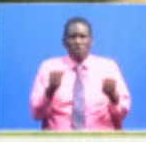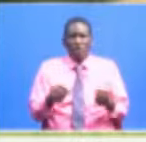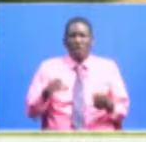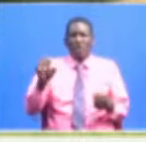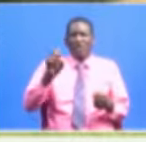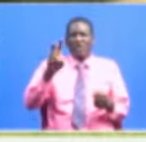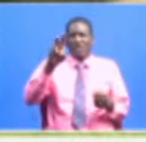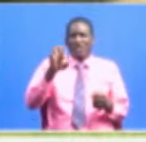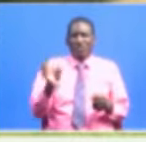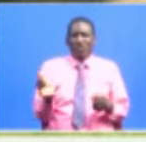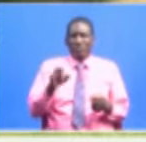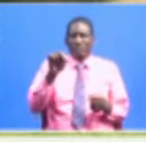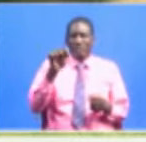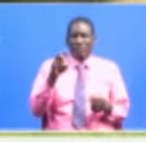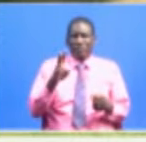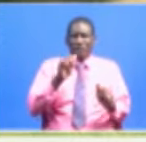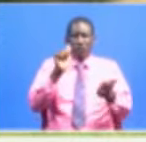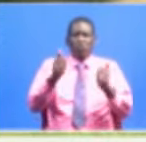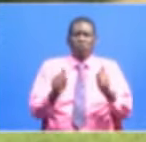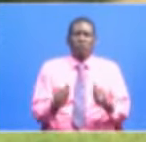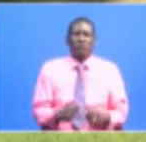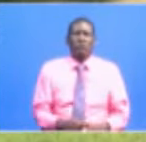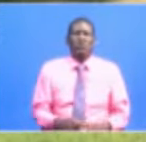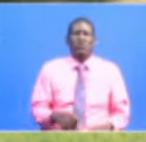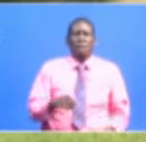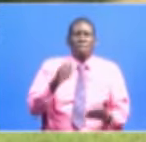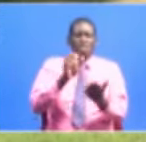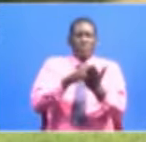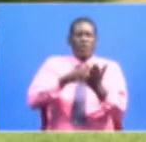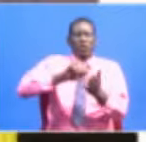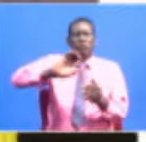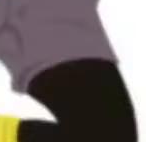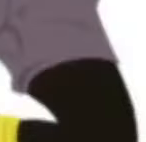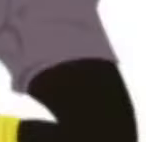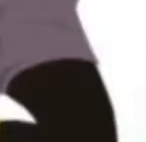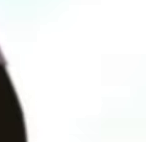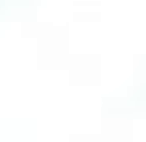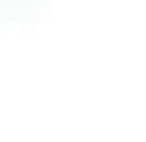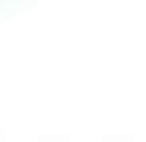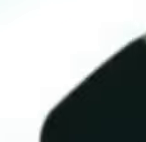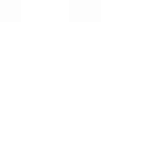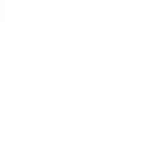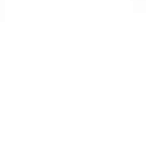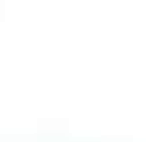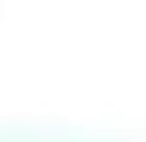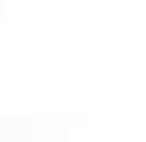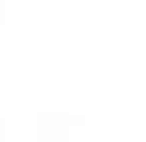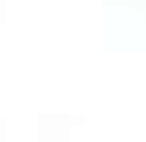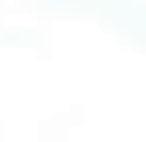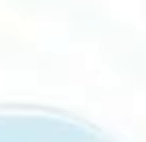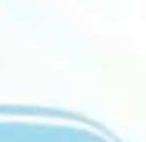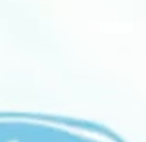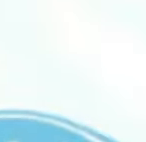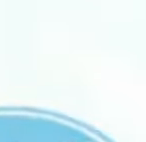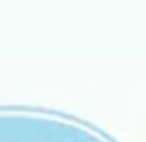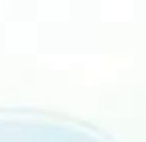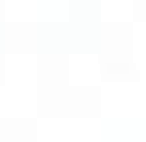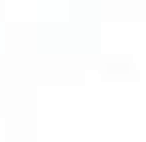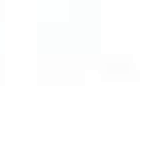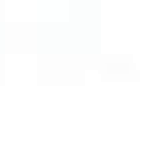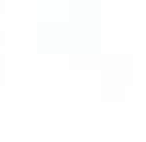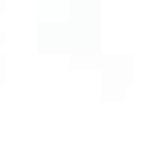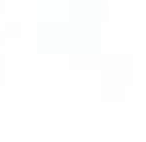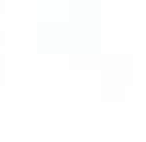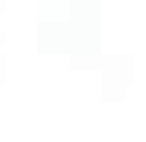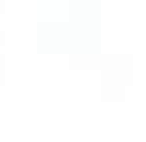Keter, NTV Sport, in Machakos County. Brookside Term 1 Secondary School Games